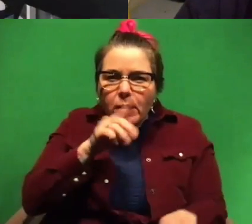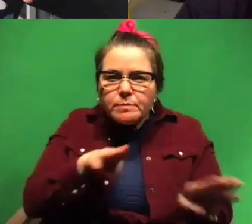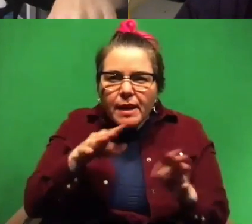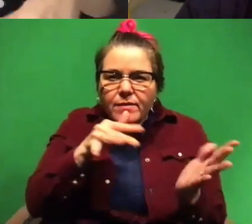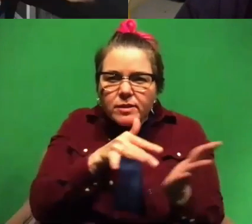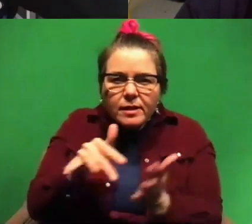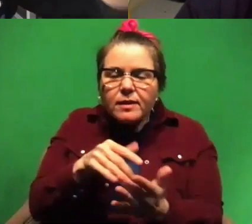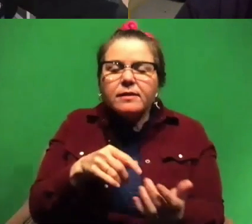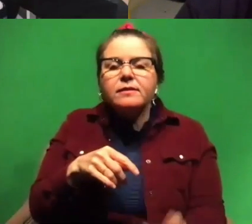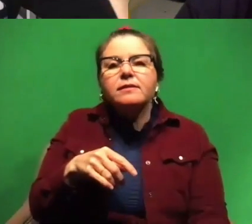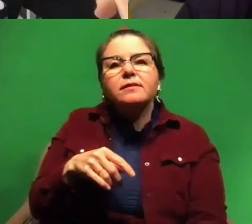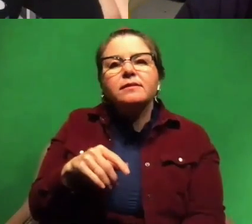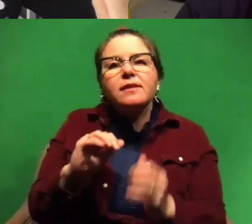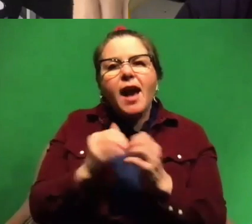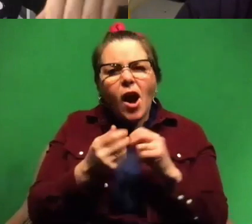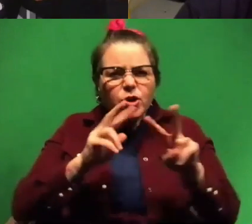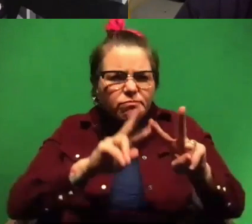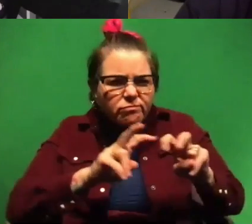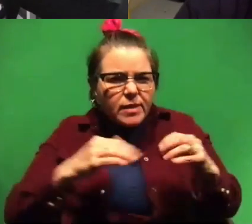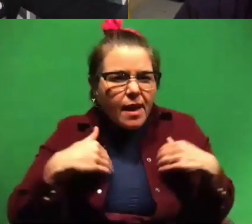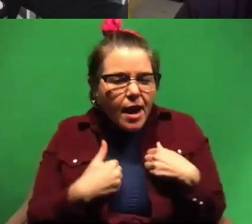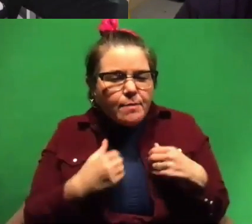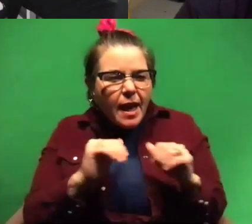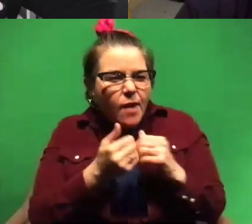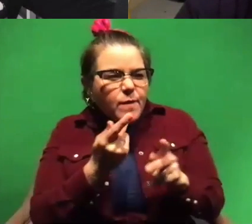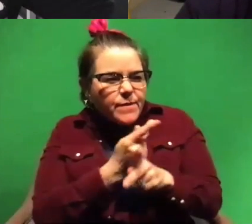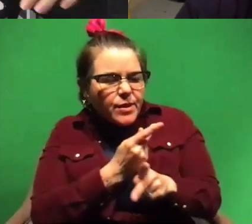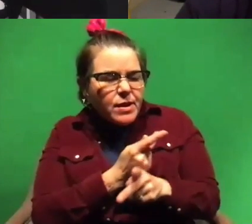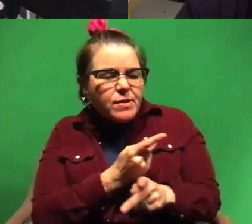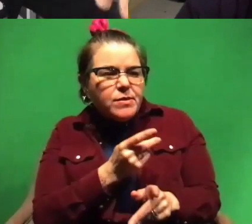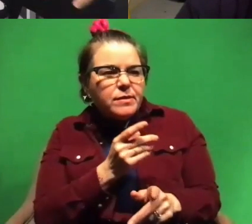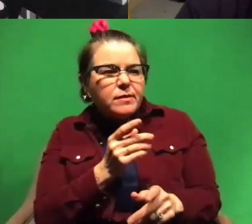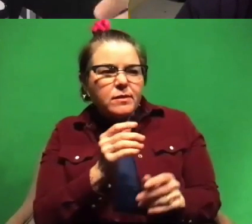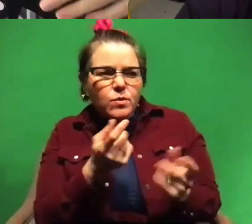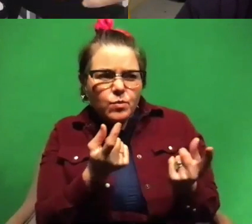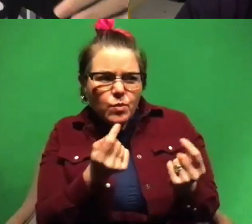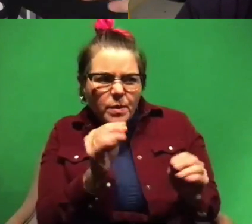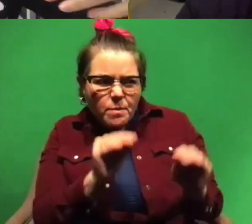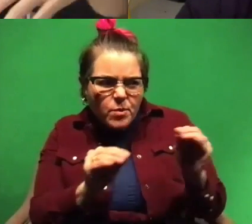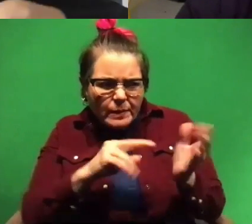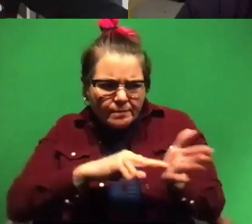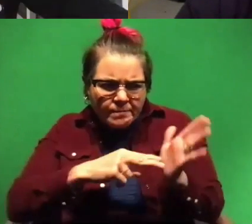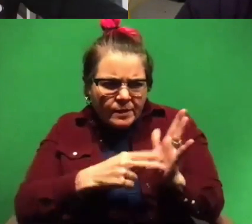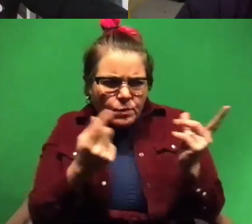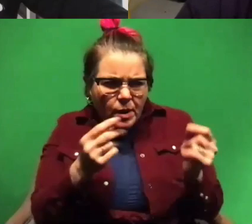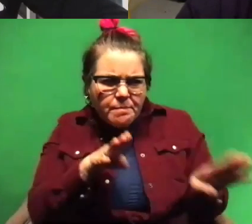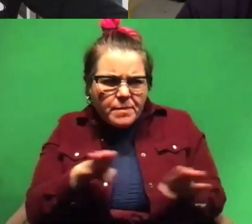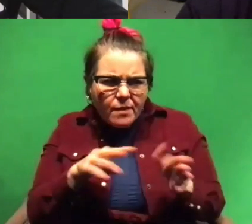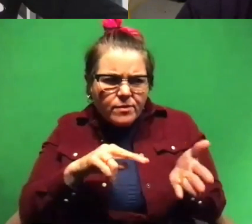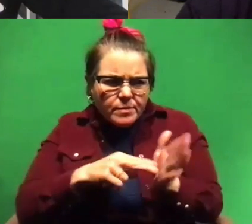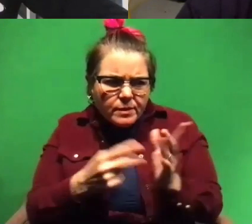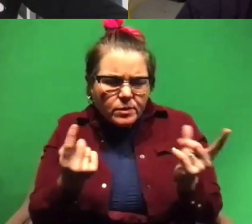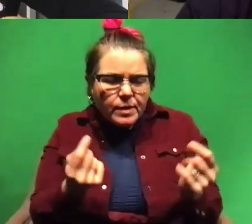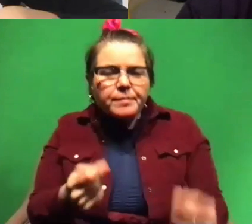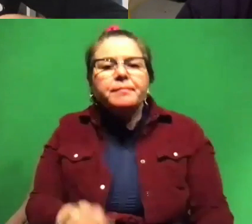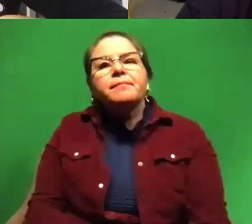know, you know, how do you look at animals? How do you figure out what their movements mean and what their behaviors mean? And